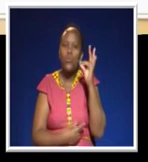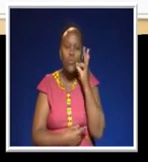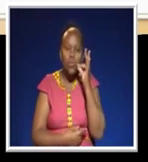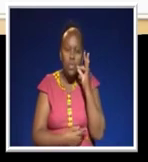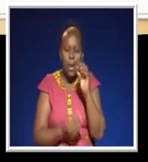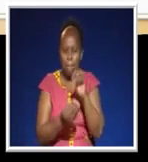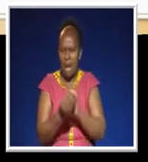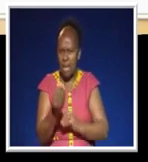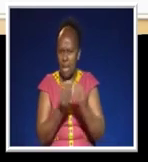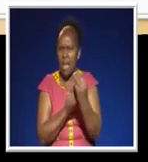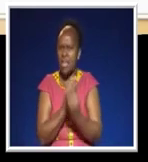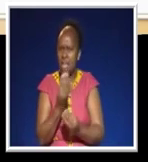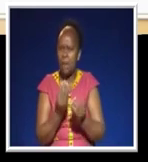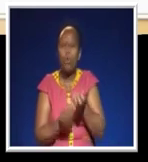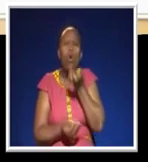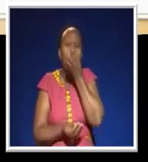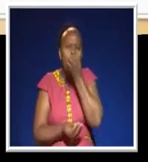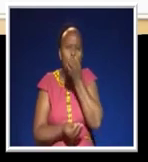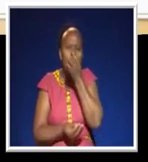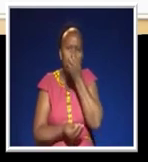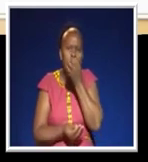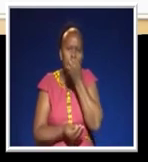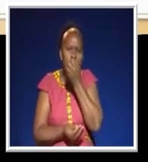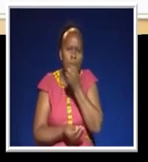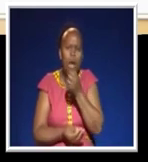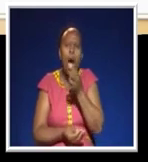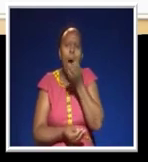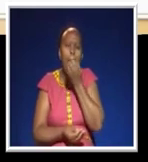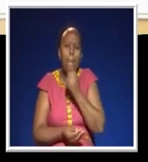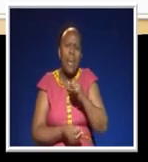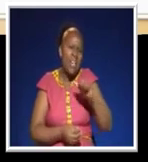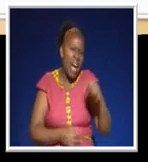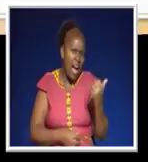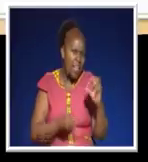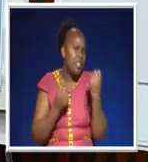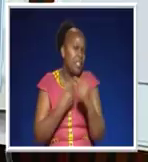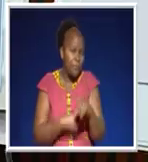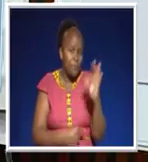the bananas, oranges, apples, and many others.